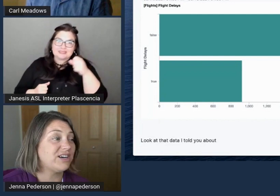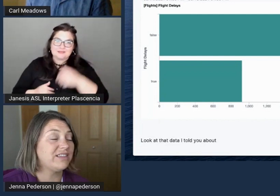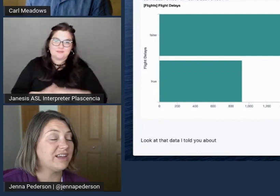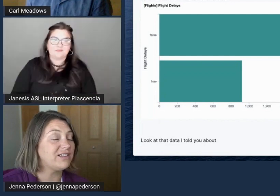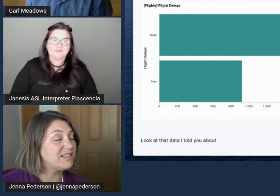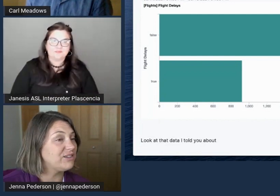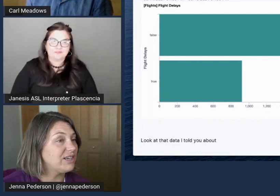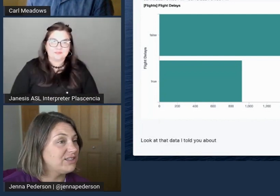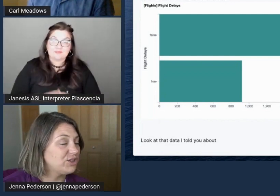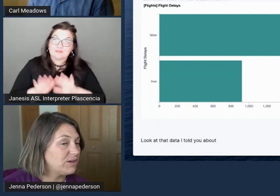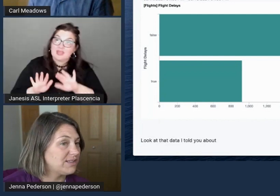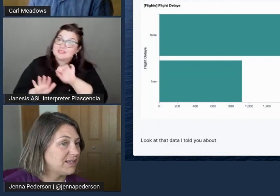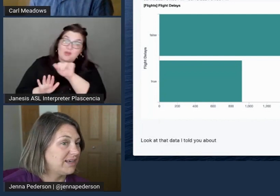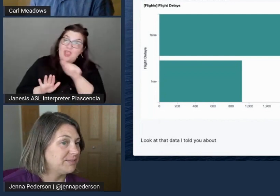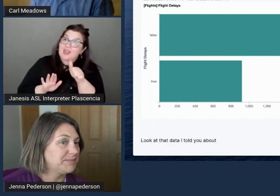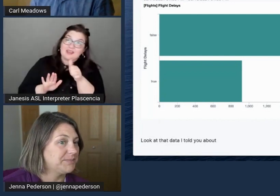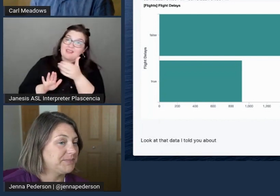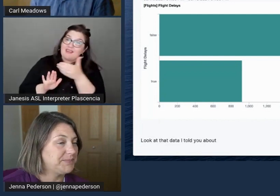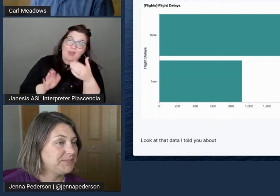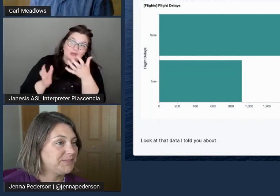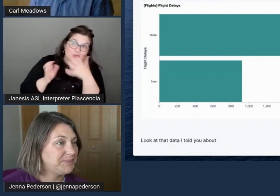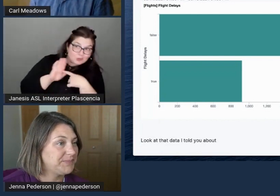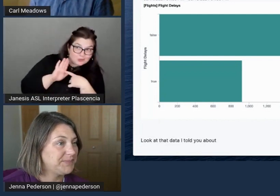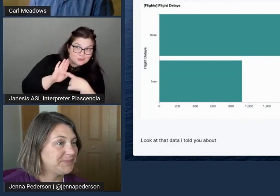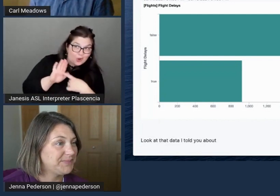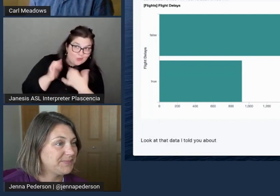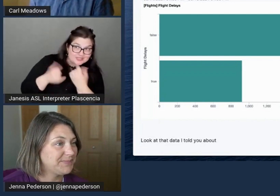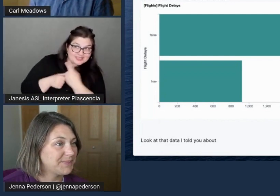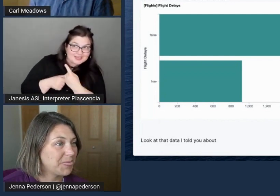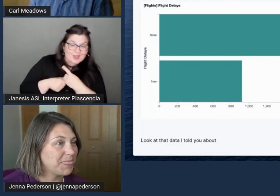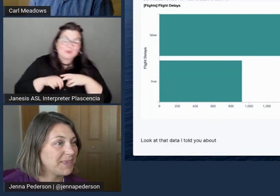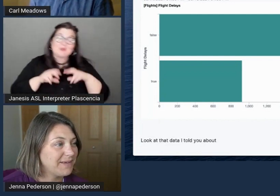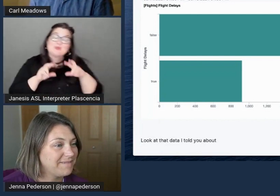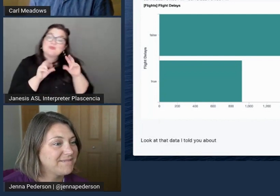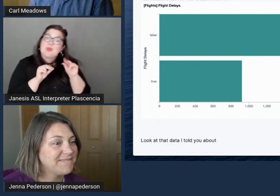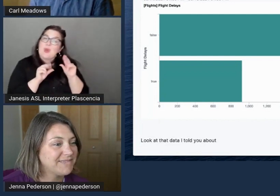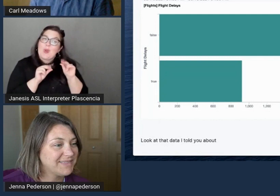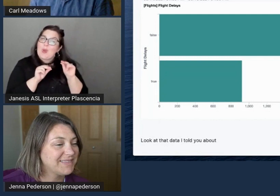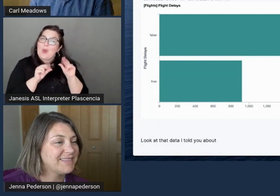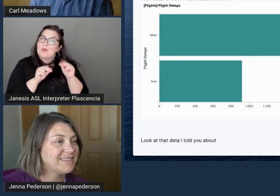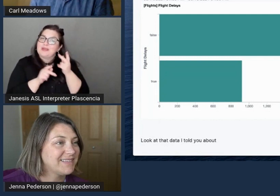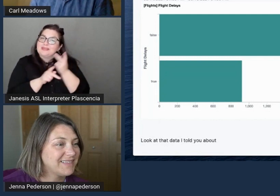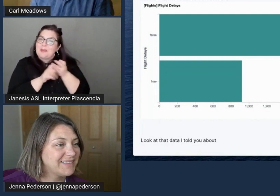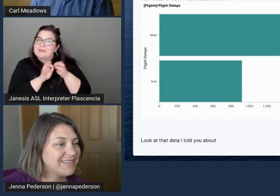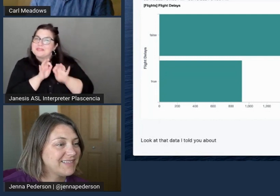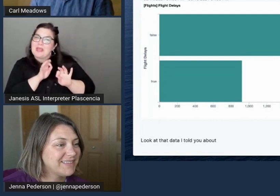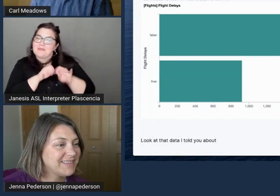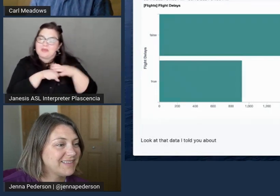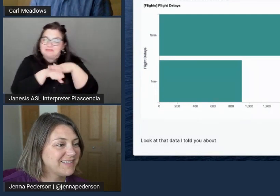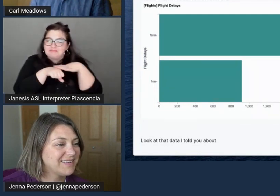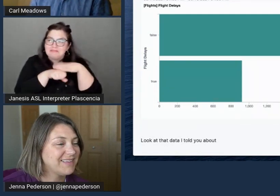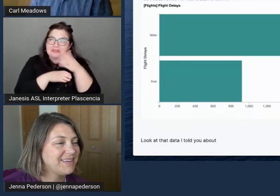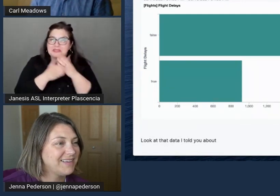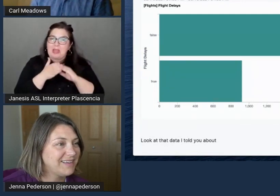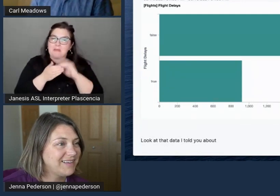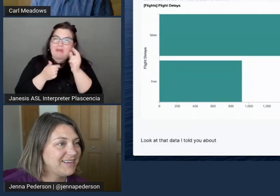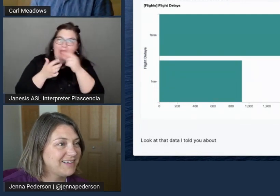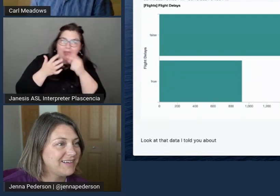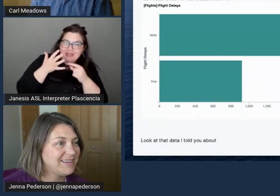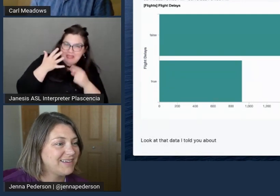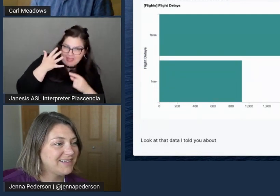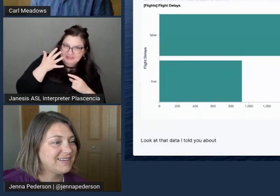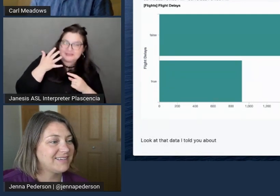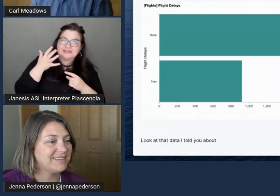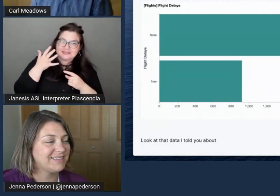Is there anything else that you'd like to show us today? Nope. So I'll keep it. I just want to give you guys some of the highlights, and make sure